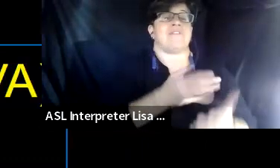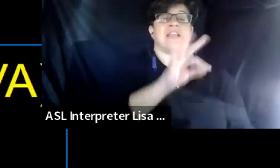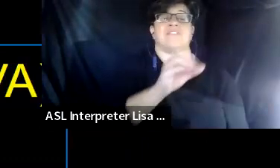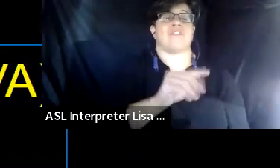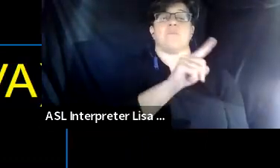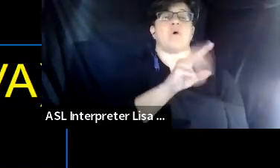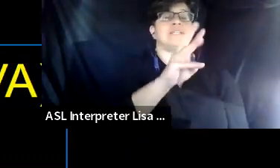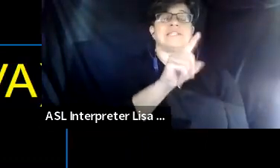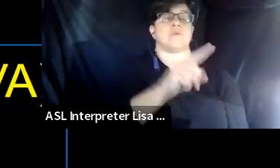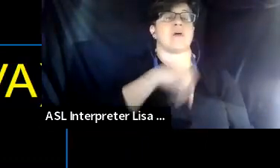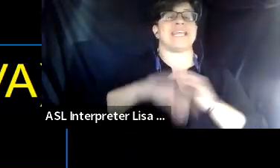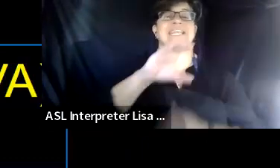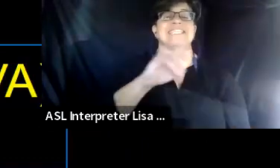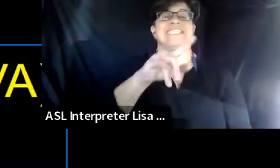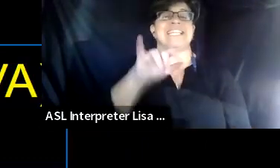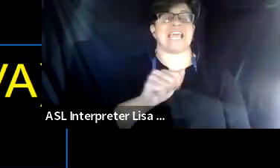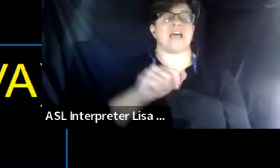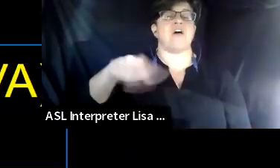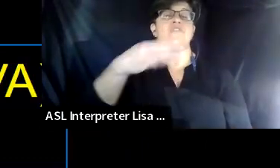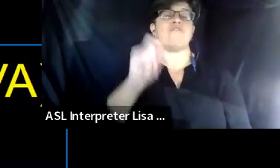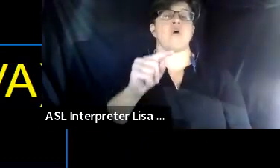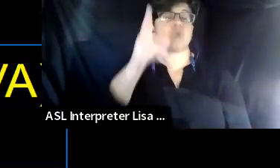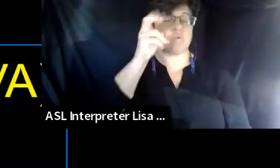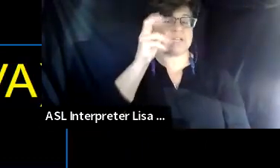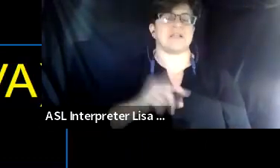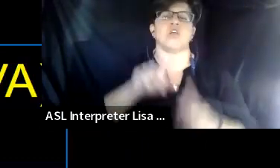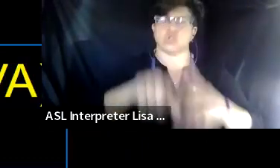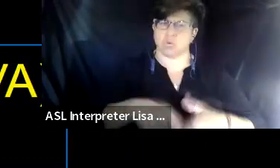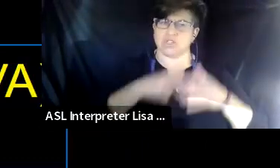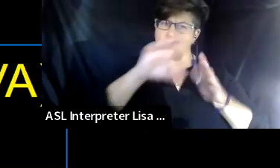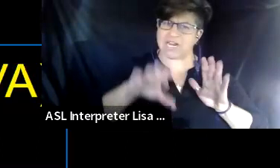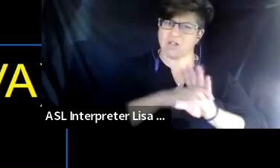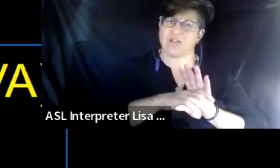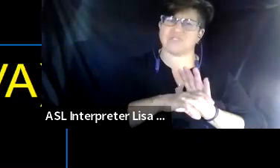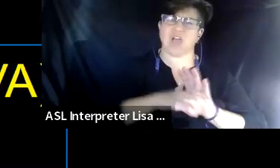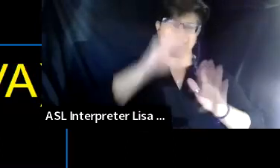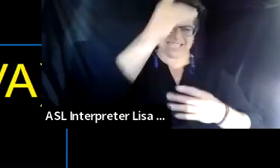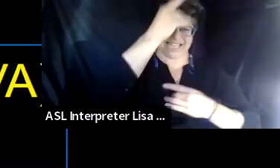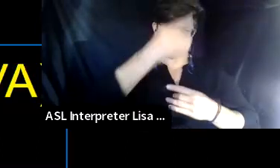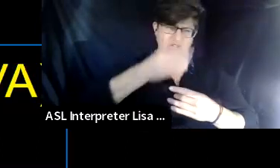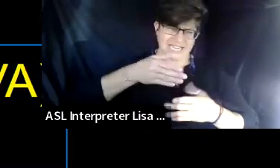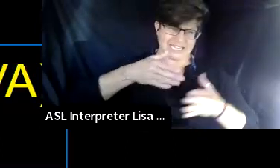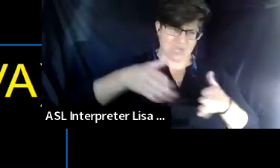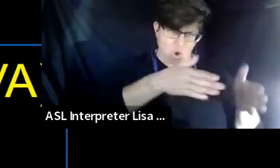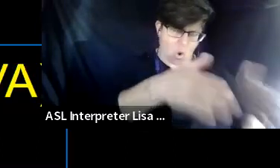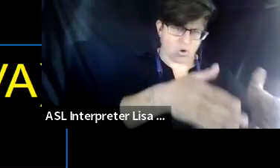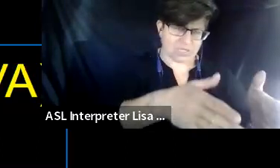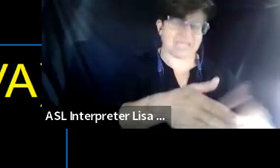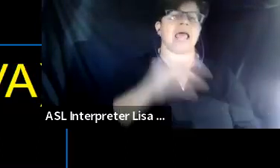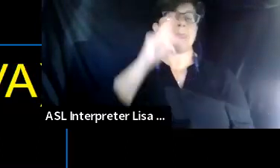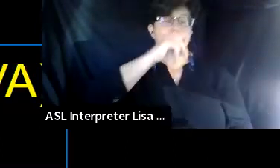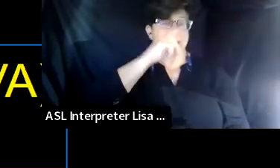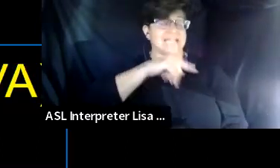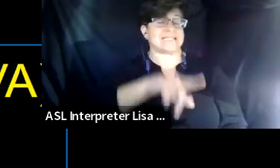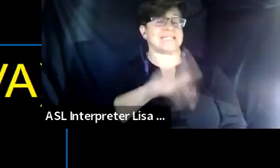of the photoreceptors. And when we started to characterize the course of disease in these mice, it seems that they actually manifest disease that is quite